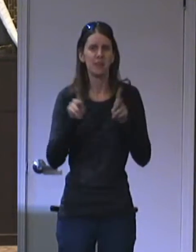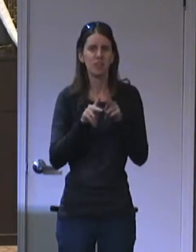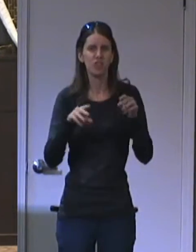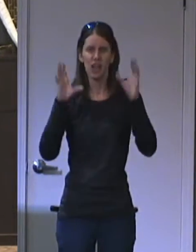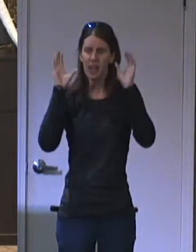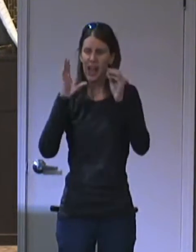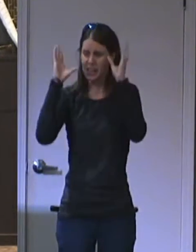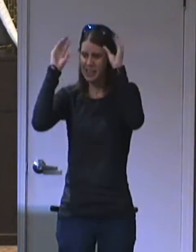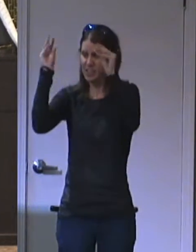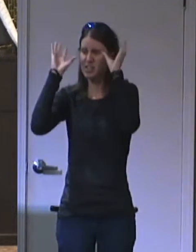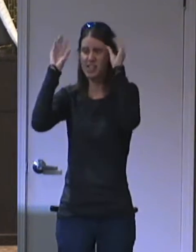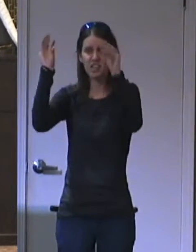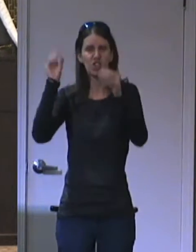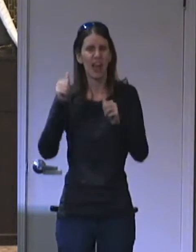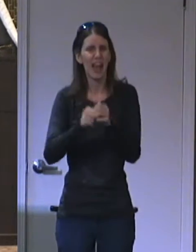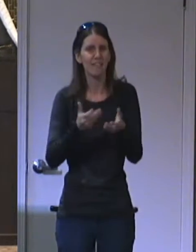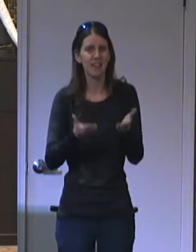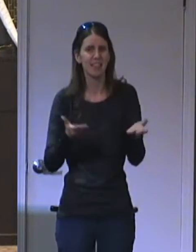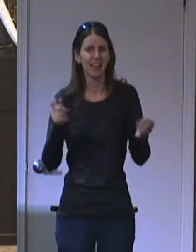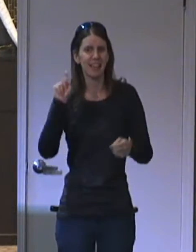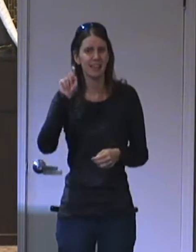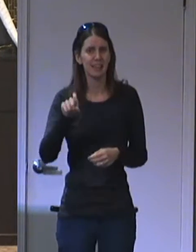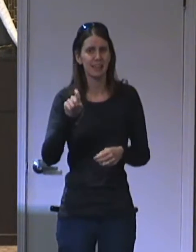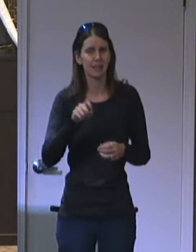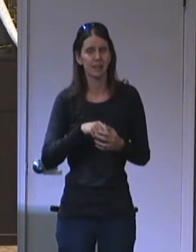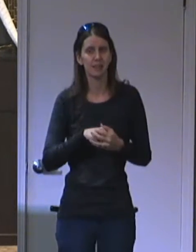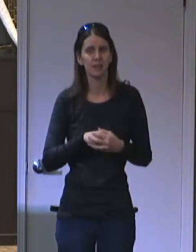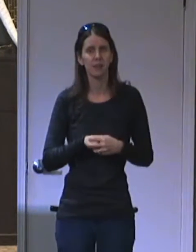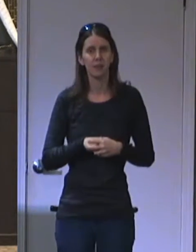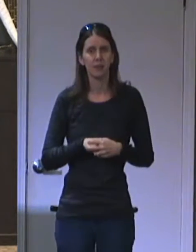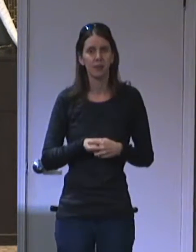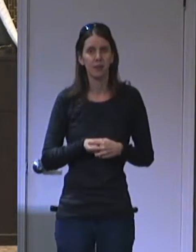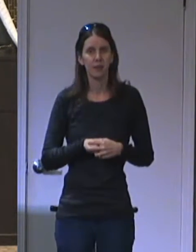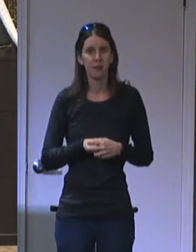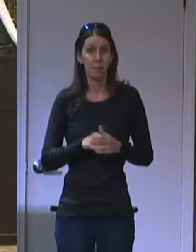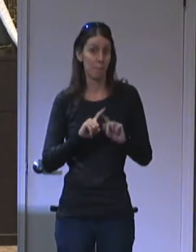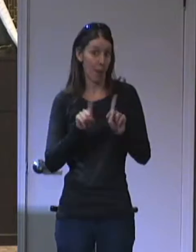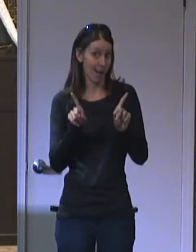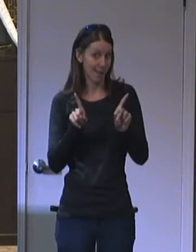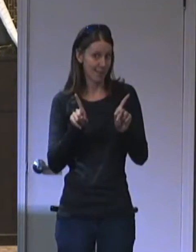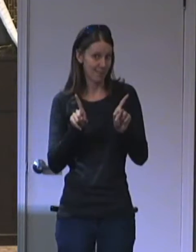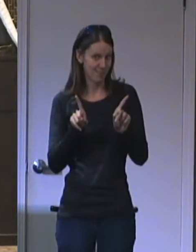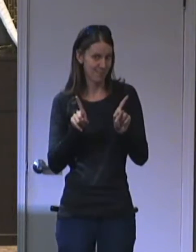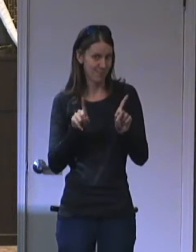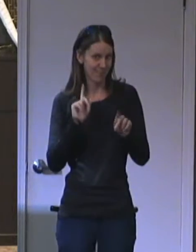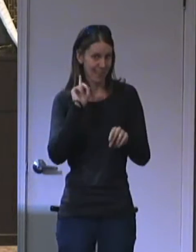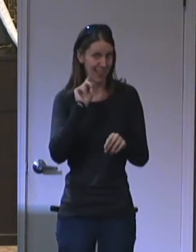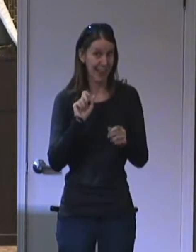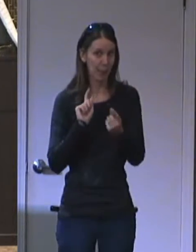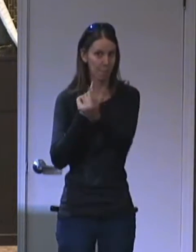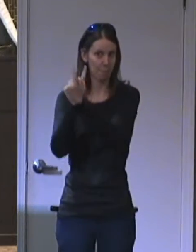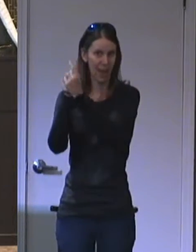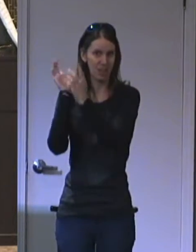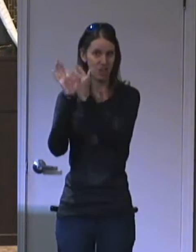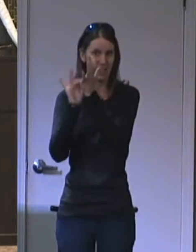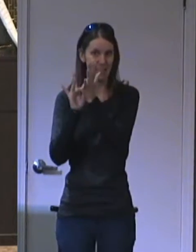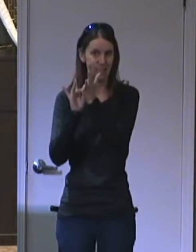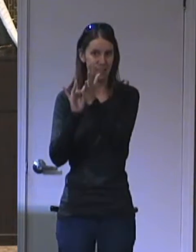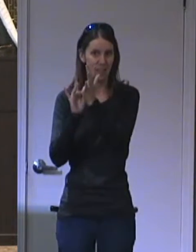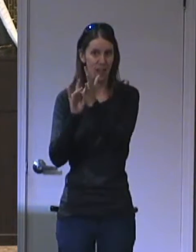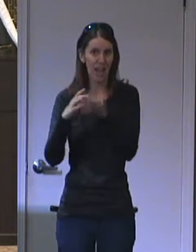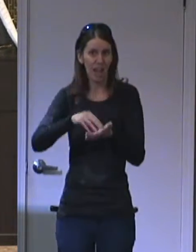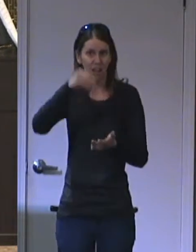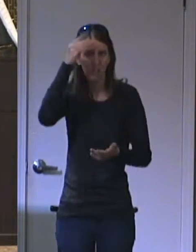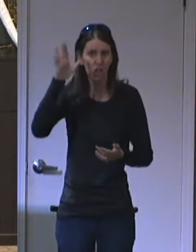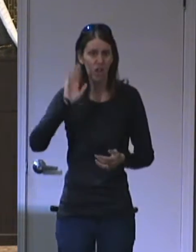had the training, he had all that would come with it. And then he met Jesus on the road to Damascus and realized